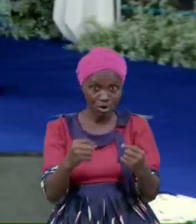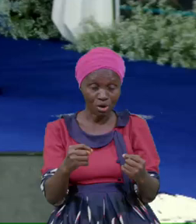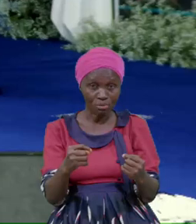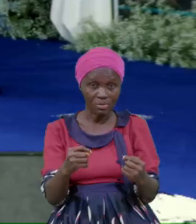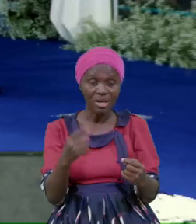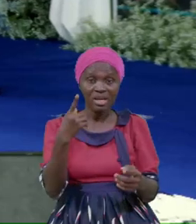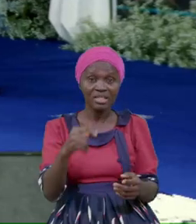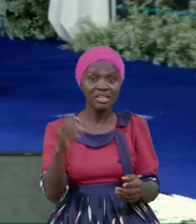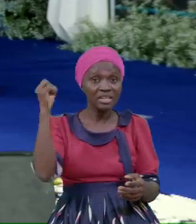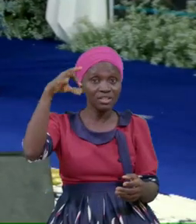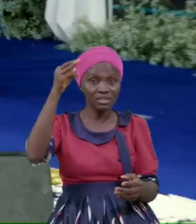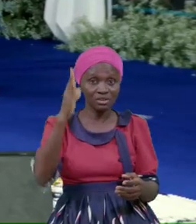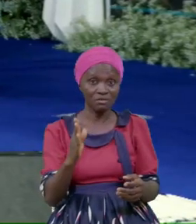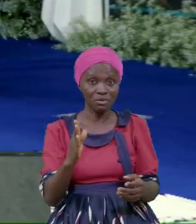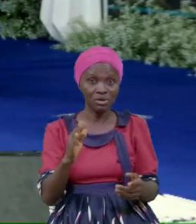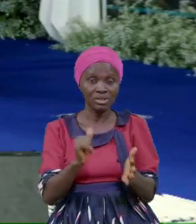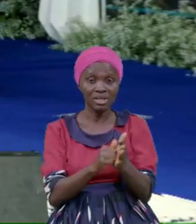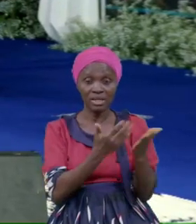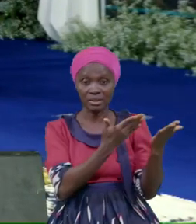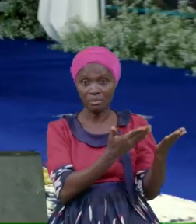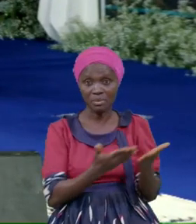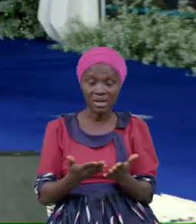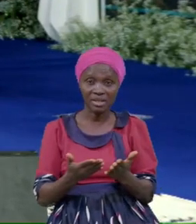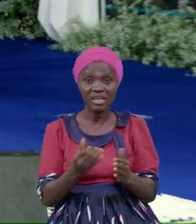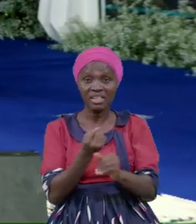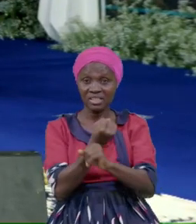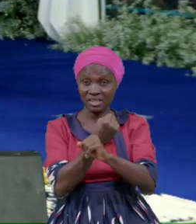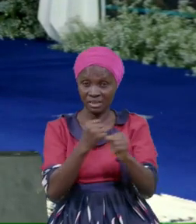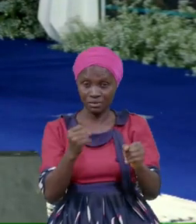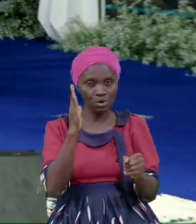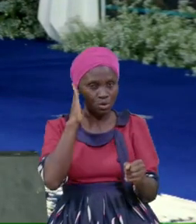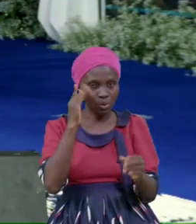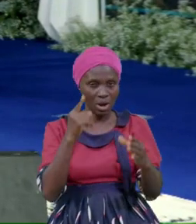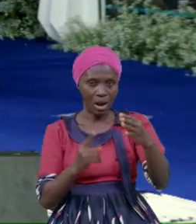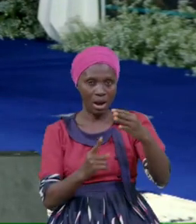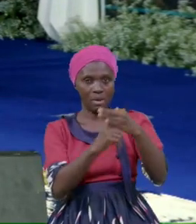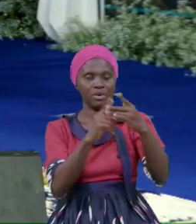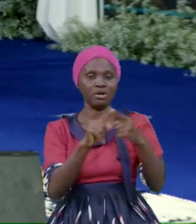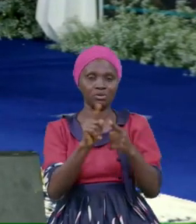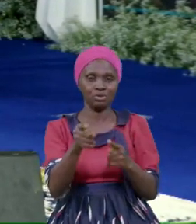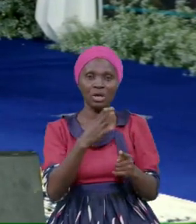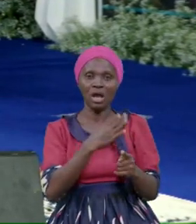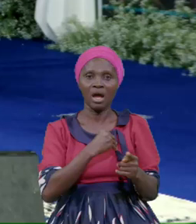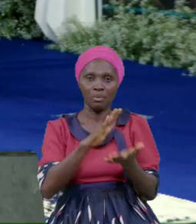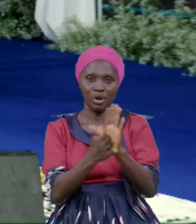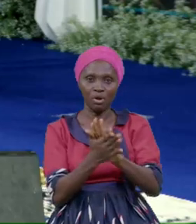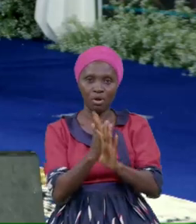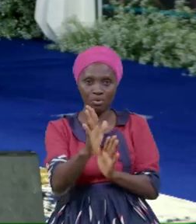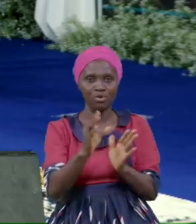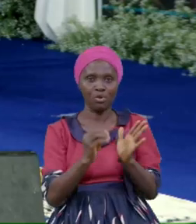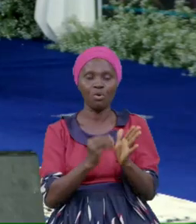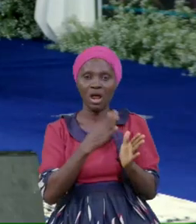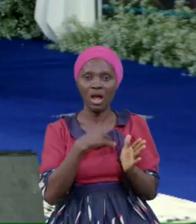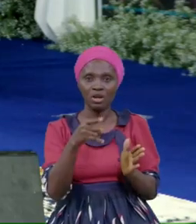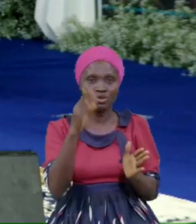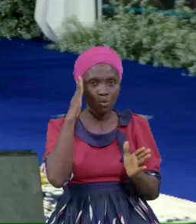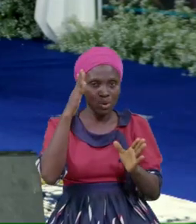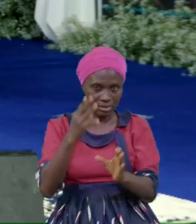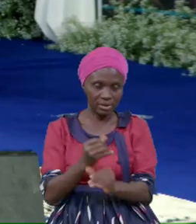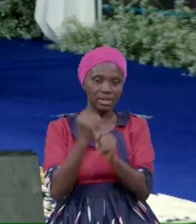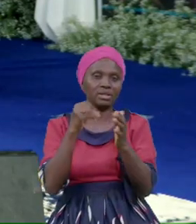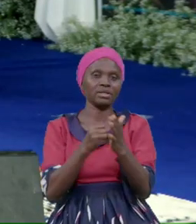will appear to you, will be your own, and you will take it. You say, praise the Lord, he gave me, and